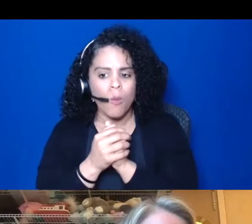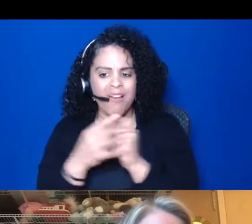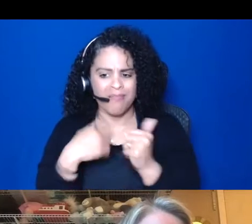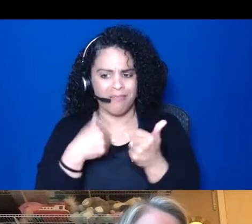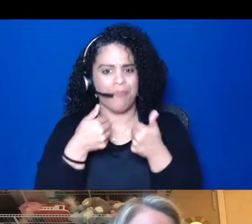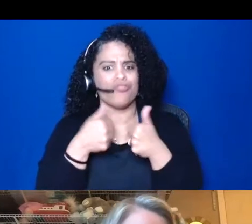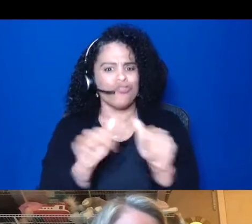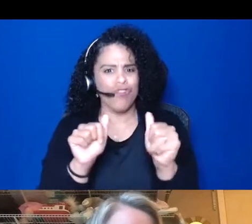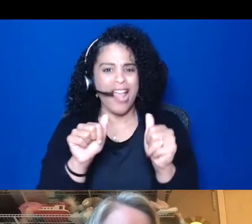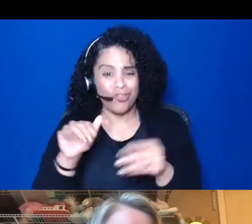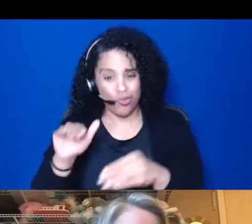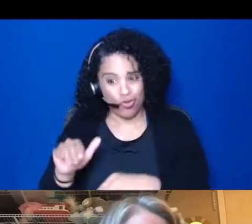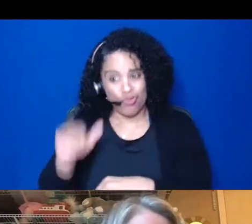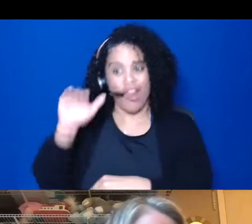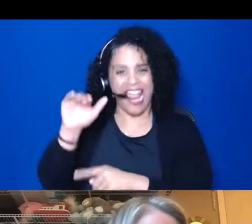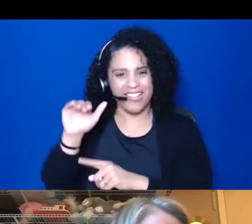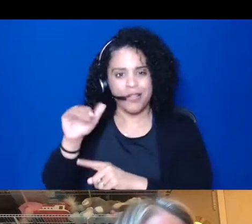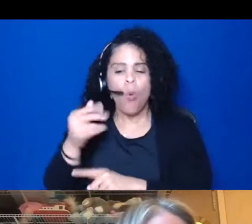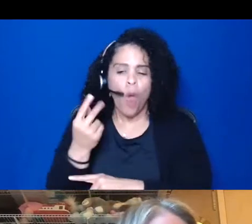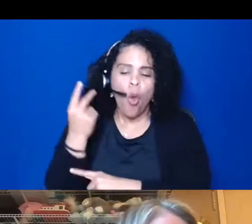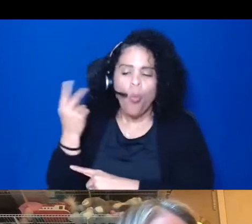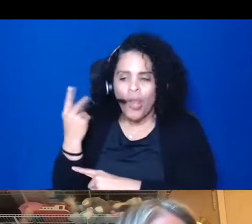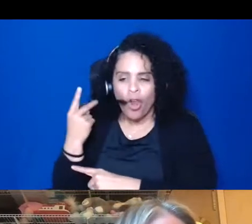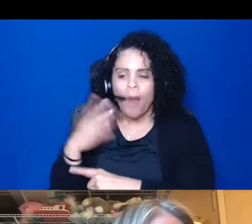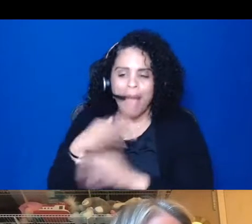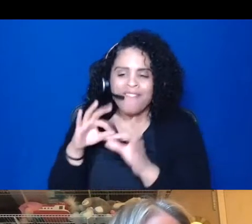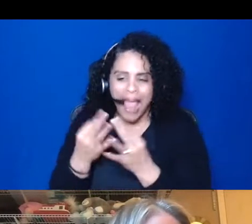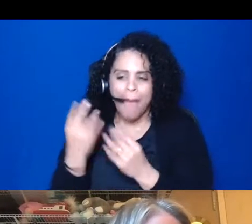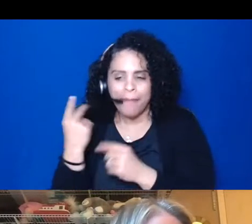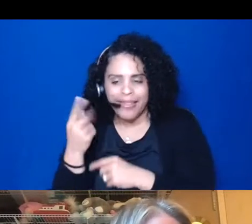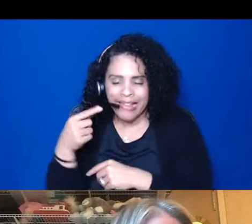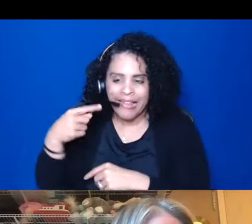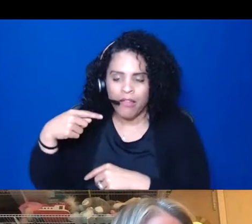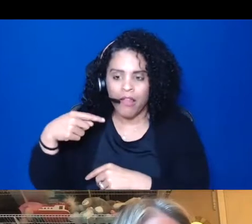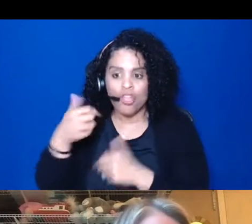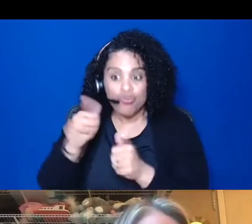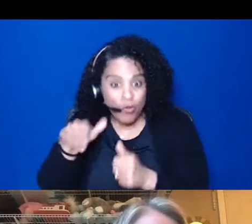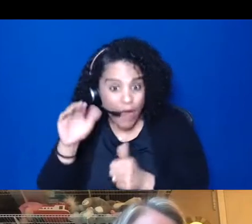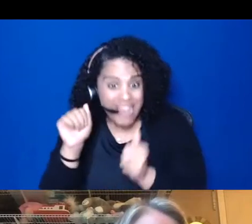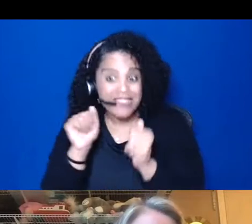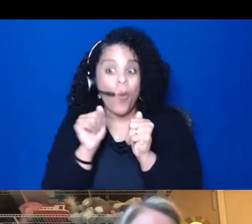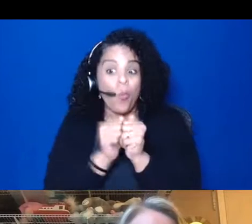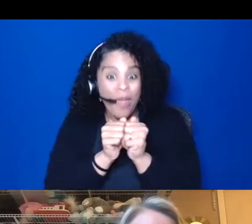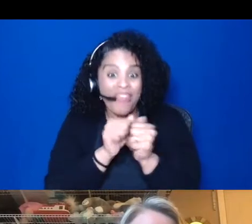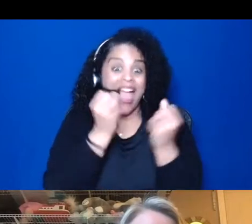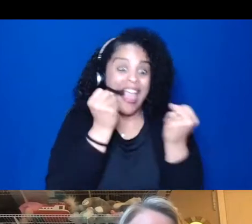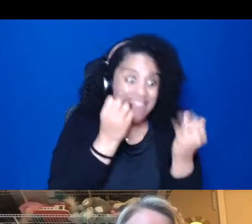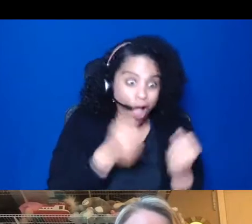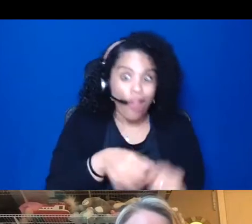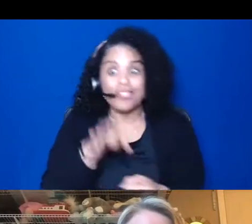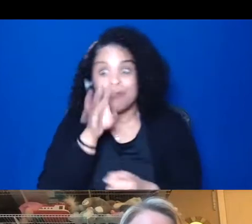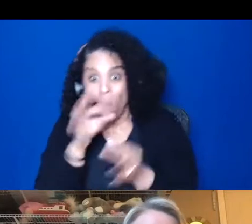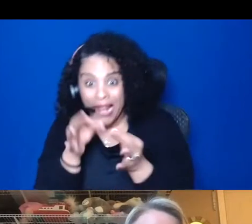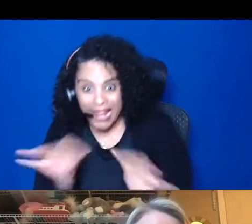to raise her. We're trying to raise her, my family and I, with ASL and spoken language. And